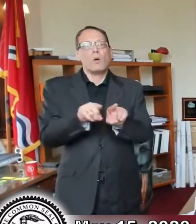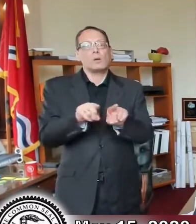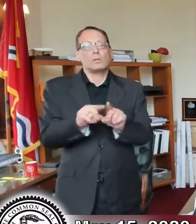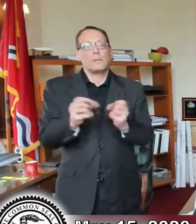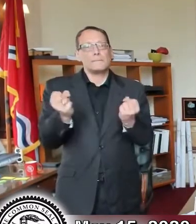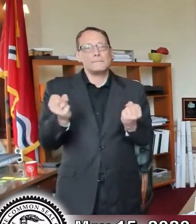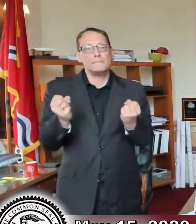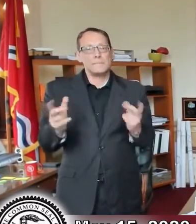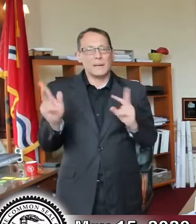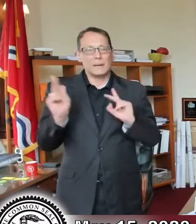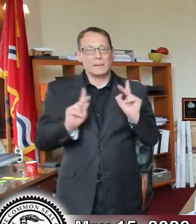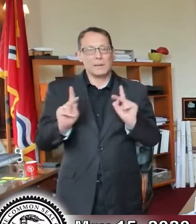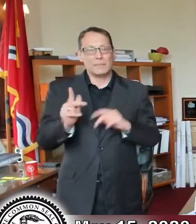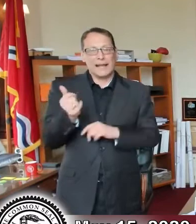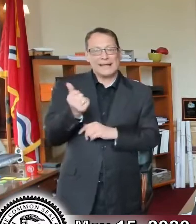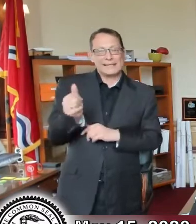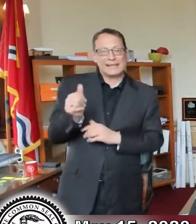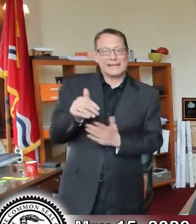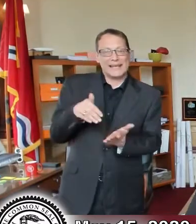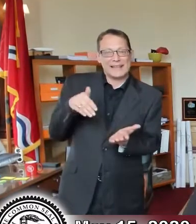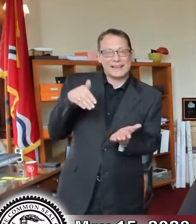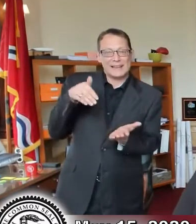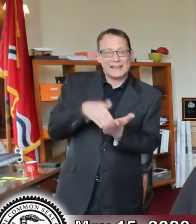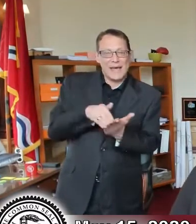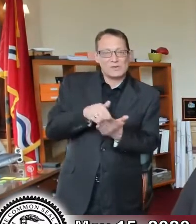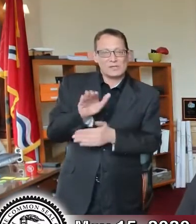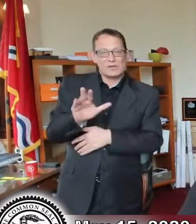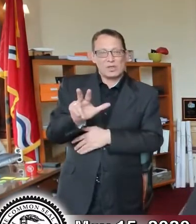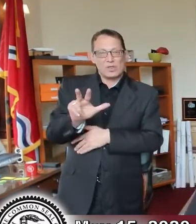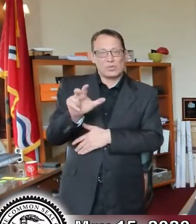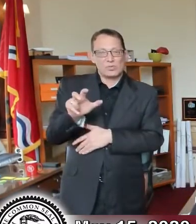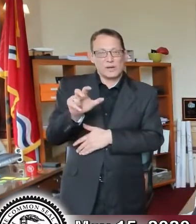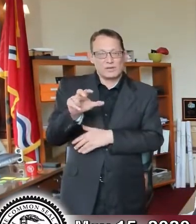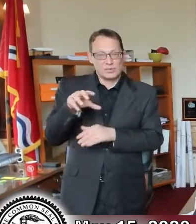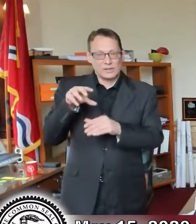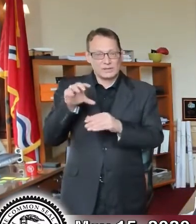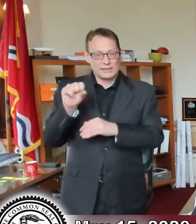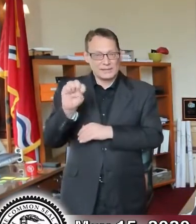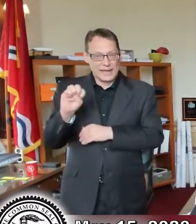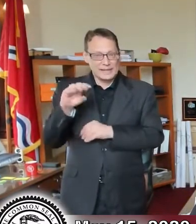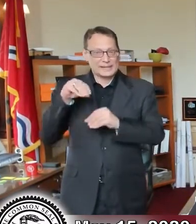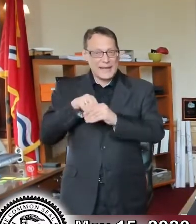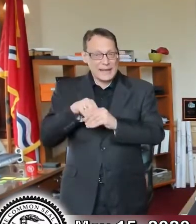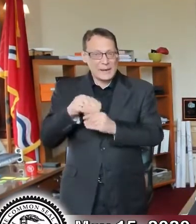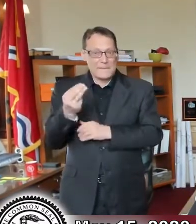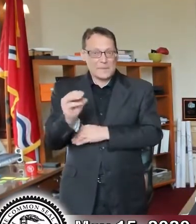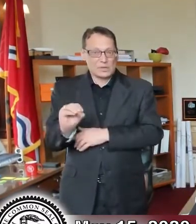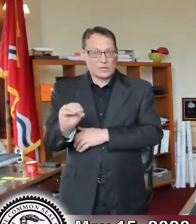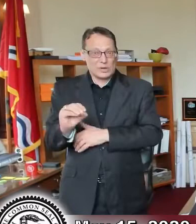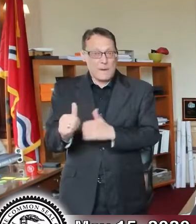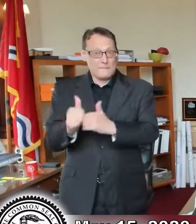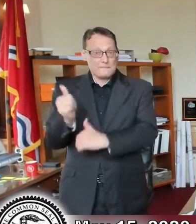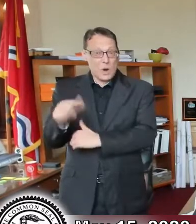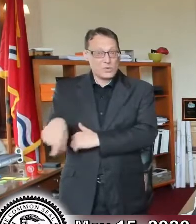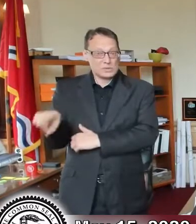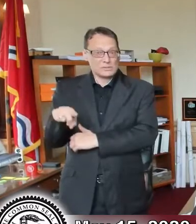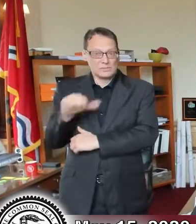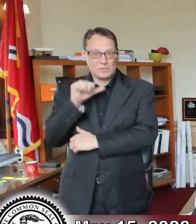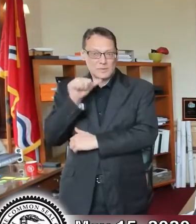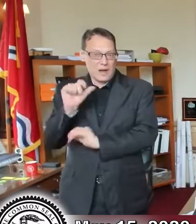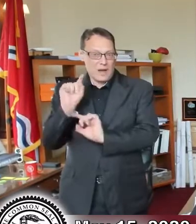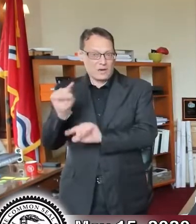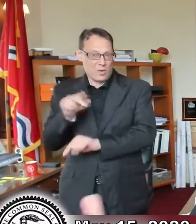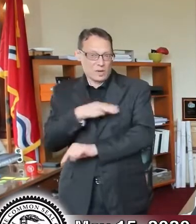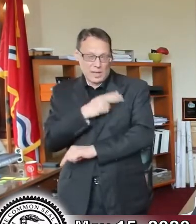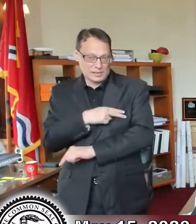people, there are 10,000 known cases, 10,300 known cases in Missouri. Most of them did not go to the hospital, but of those who